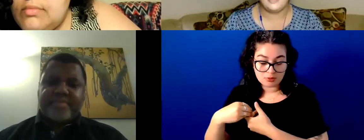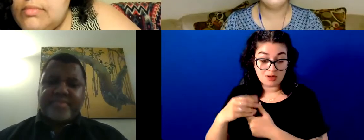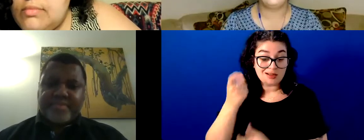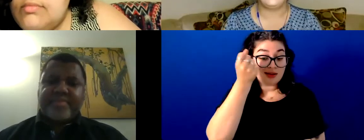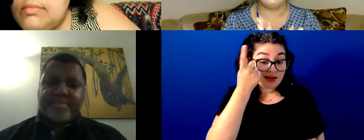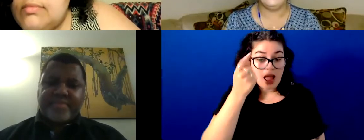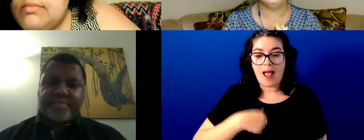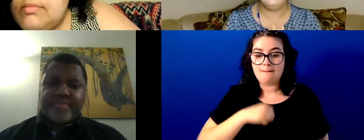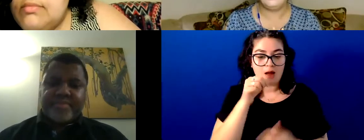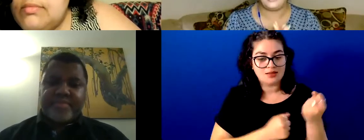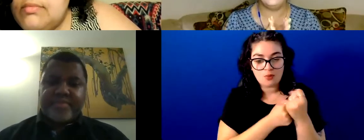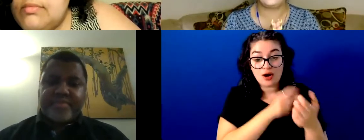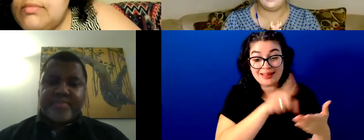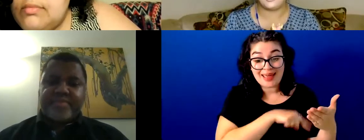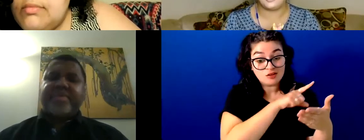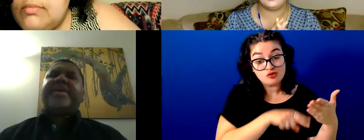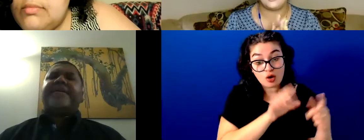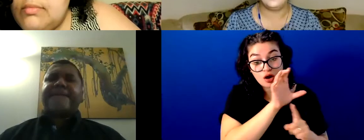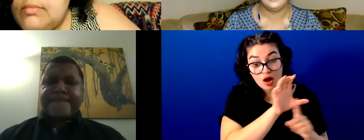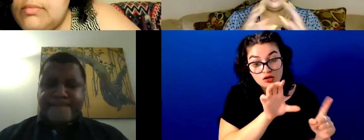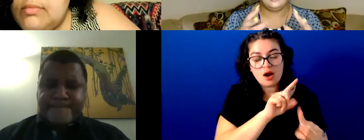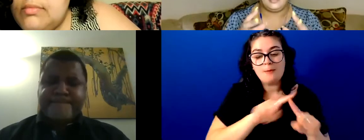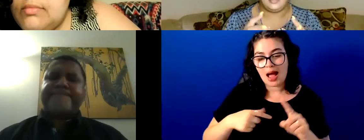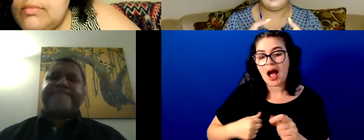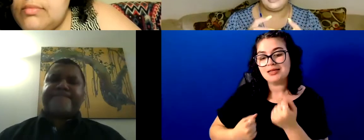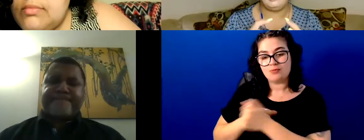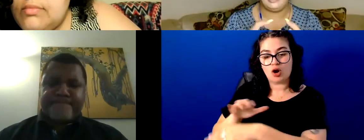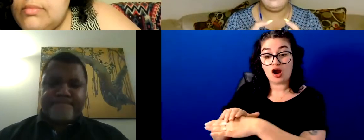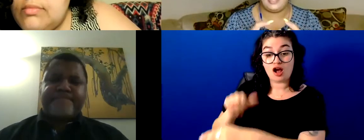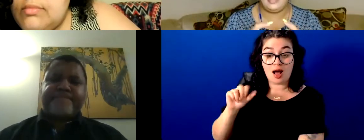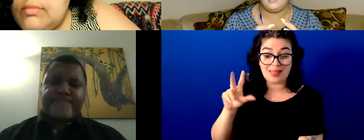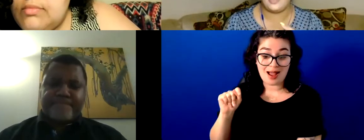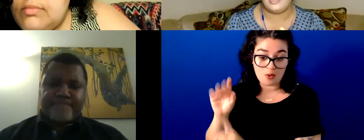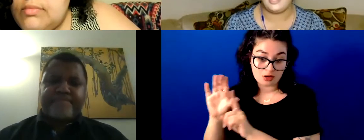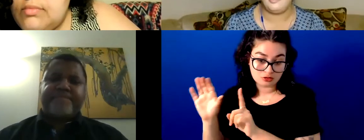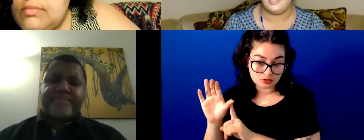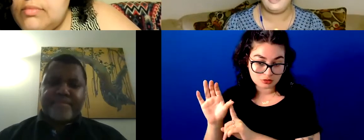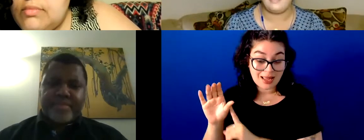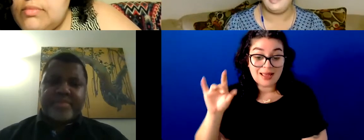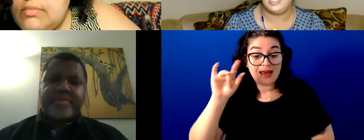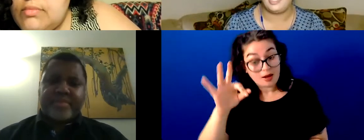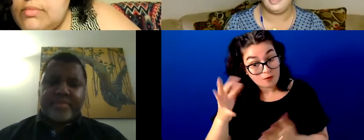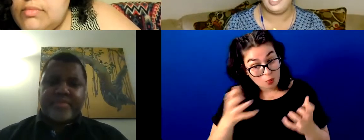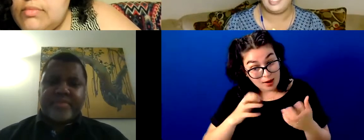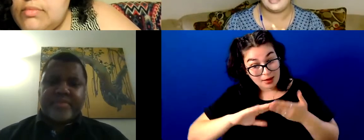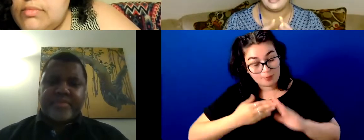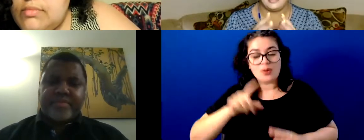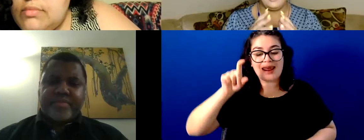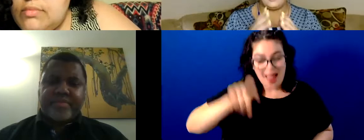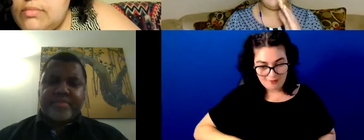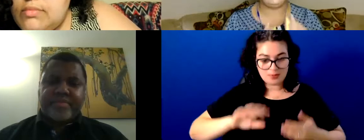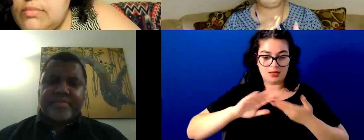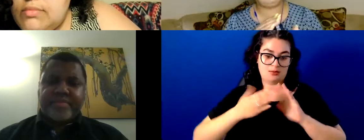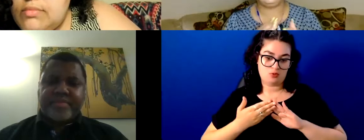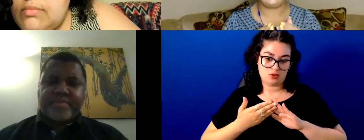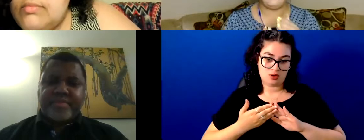but I am call out culture. So I really believe that if we want to be a community, we have to be a community, because one of the